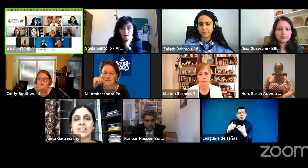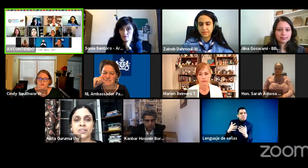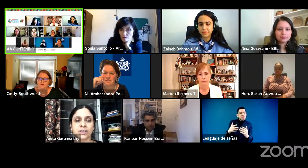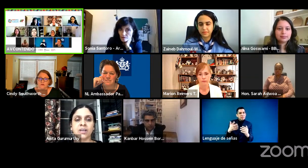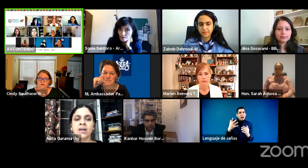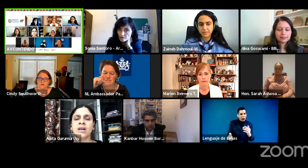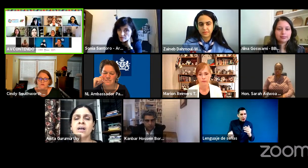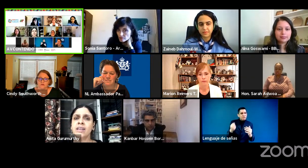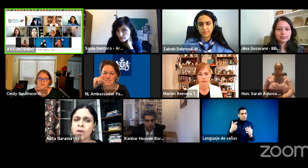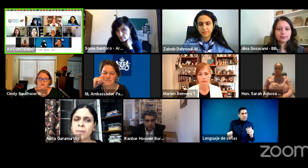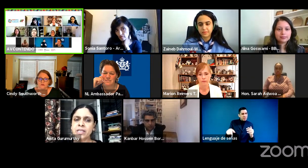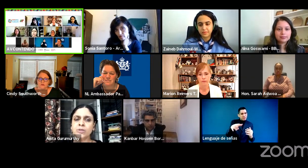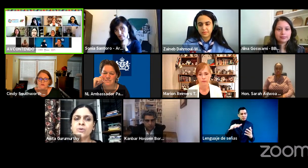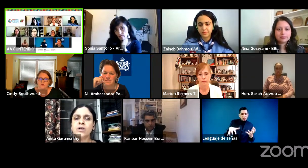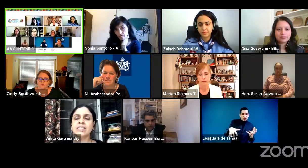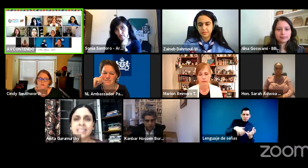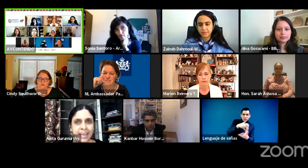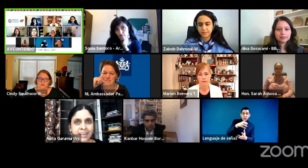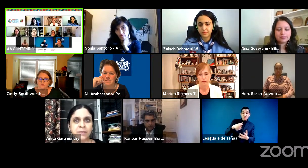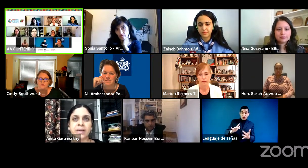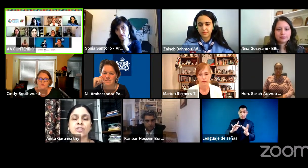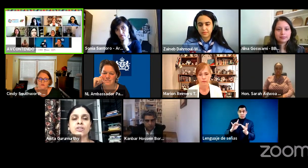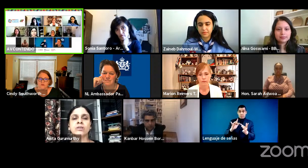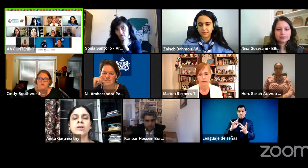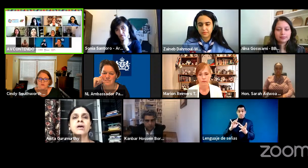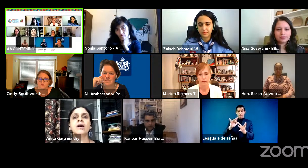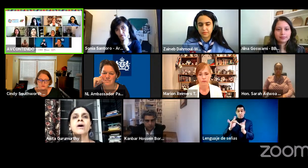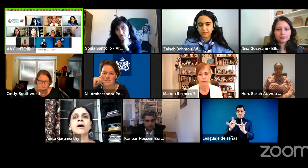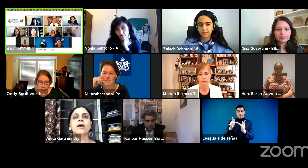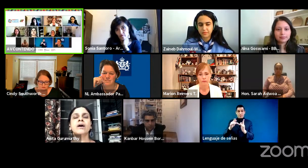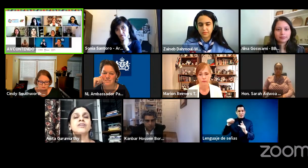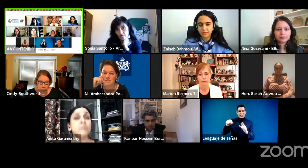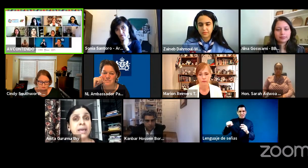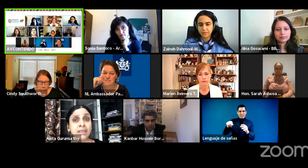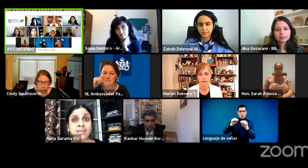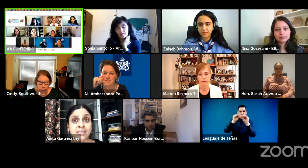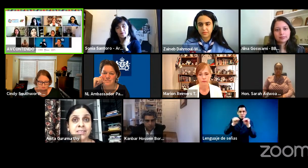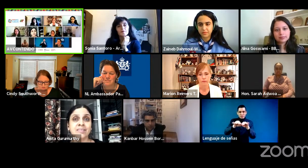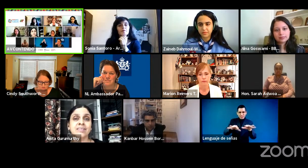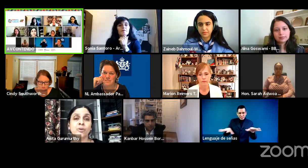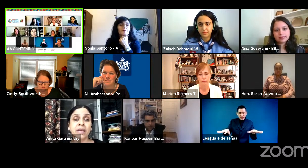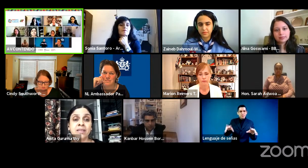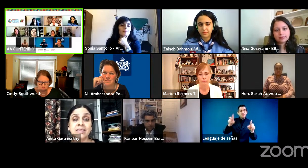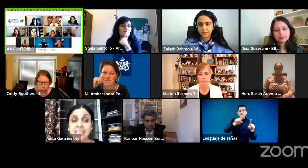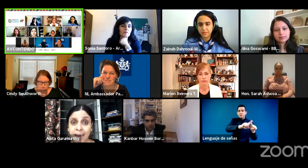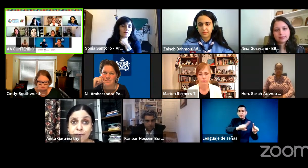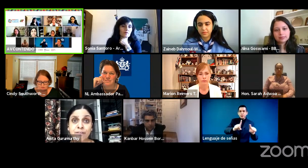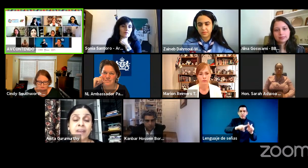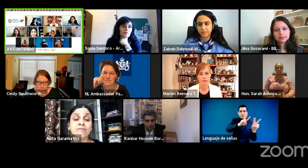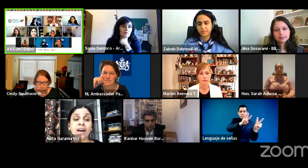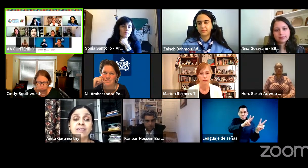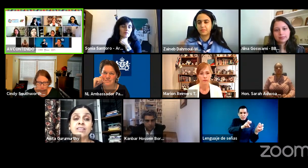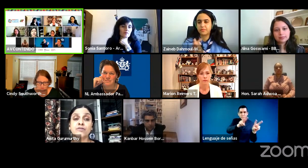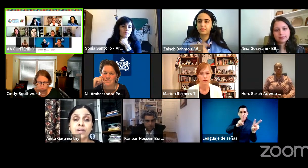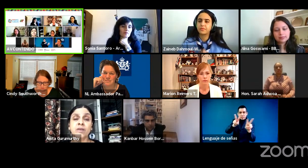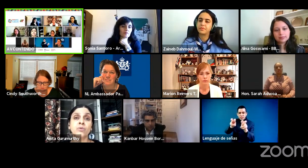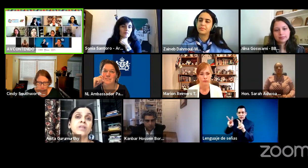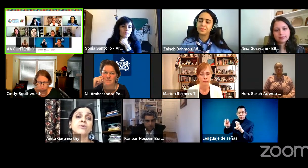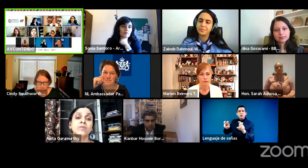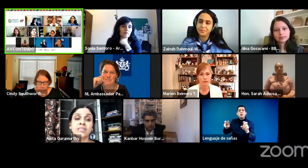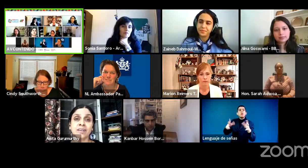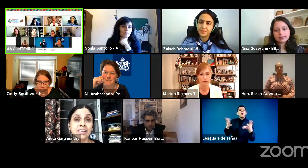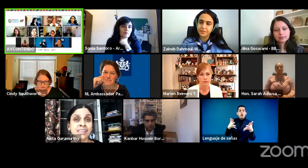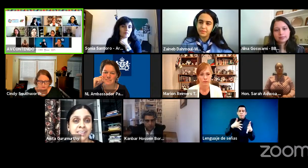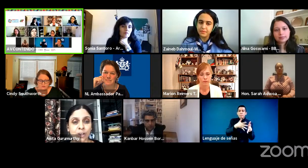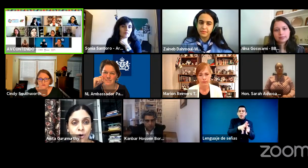policies, etc. Now coming to a second dimension, to make this domain safe and violence-free, we